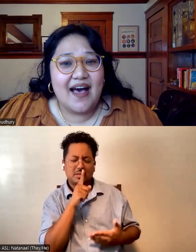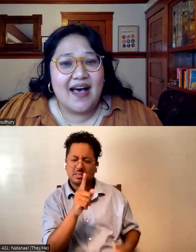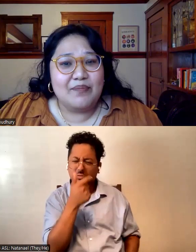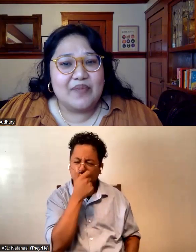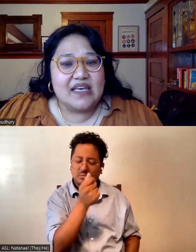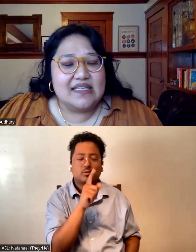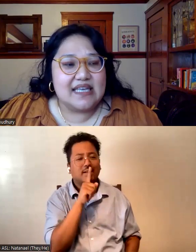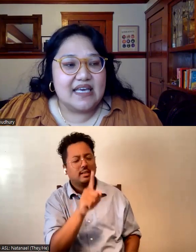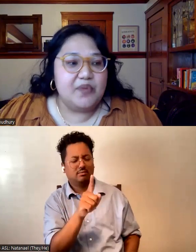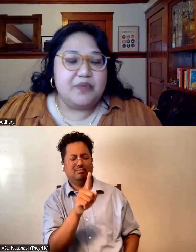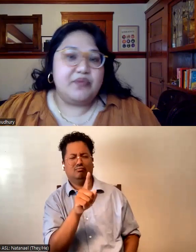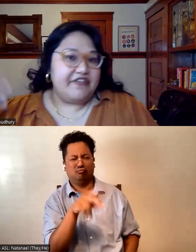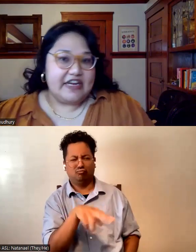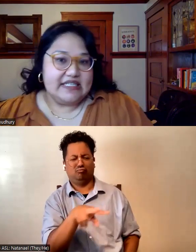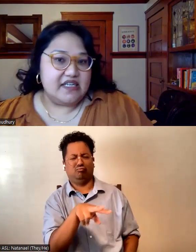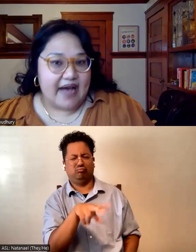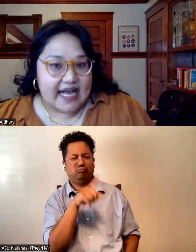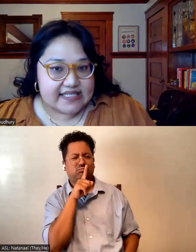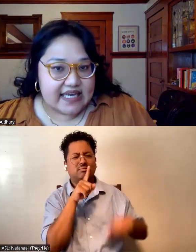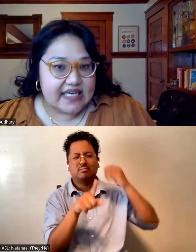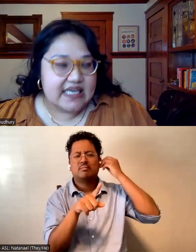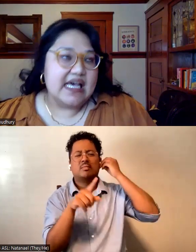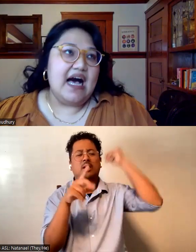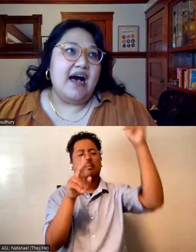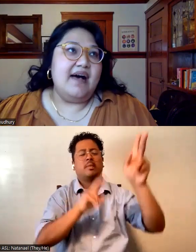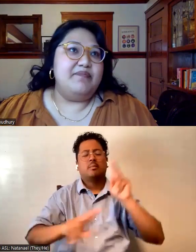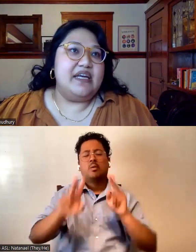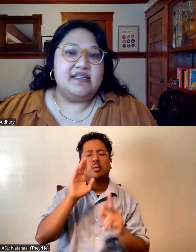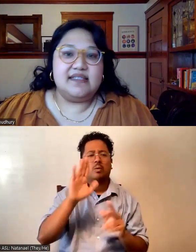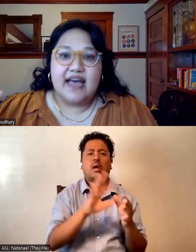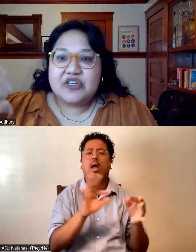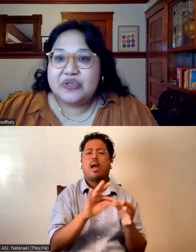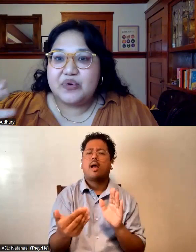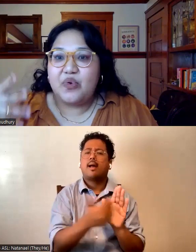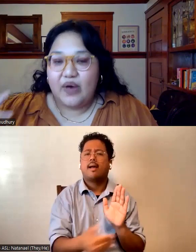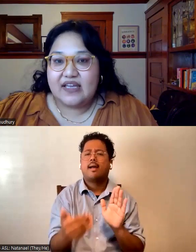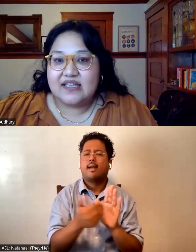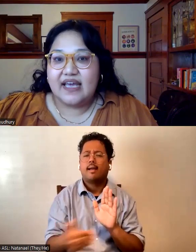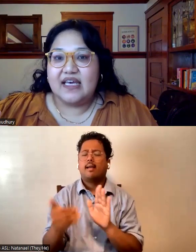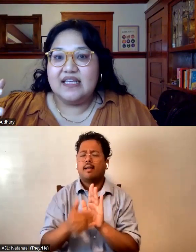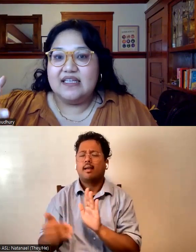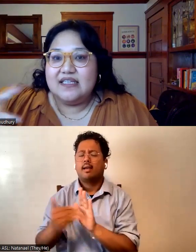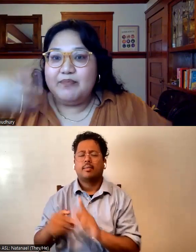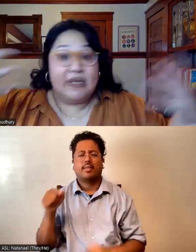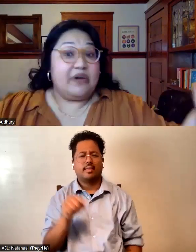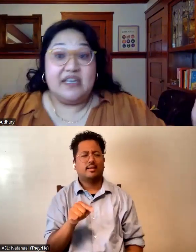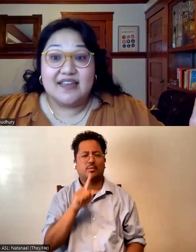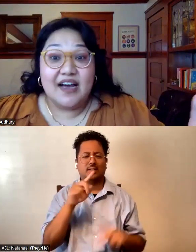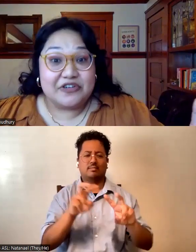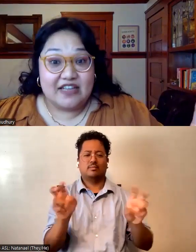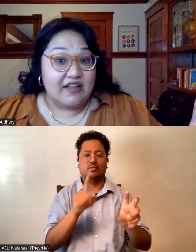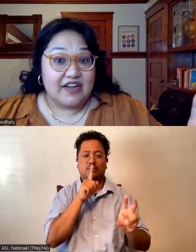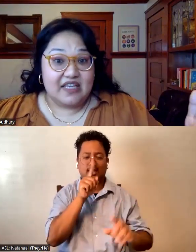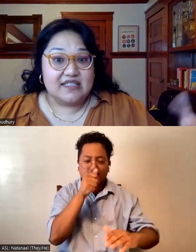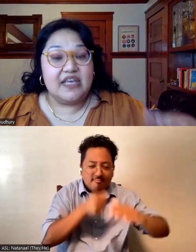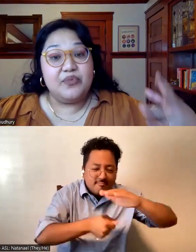right? Because like it would be referenced in passing, but it's actually quite like buried